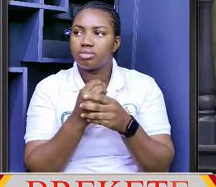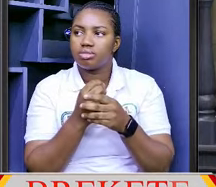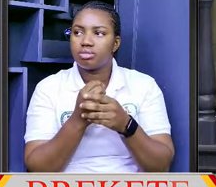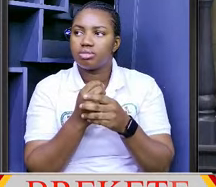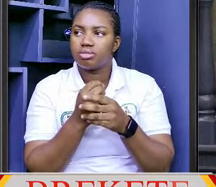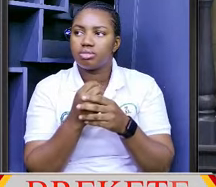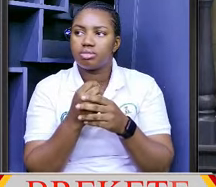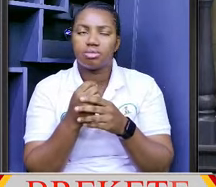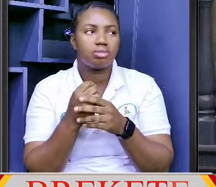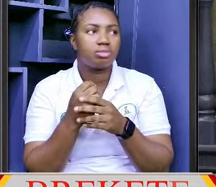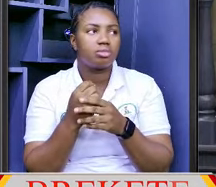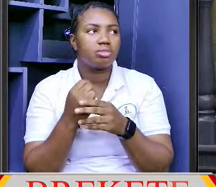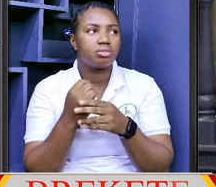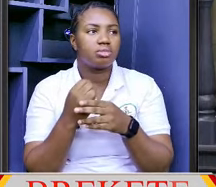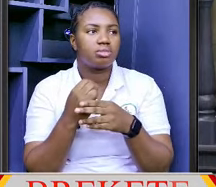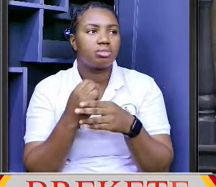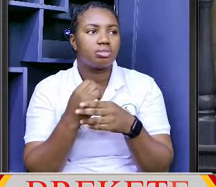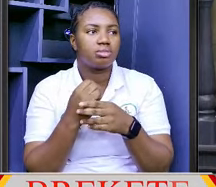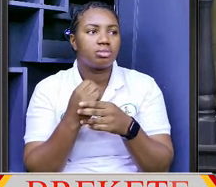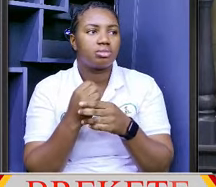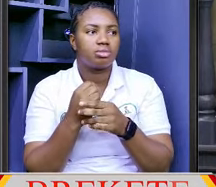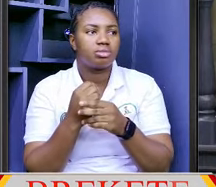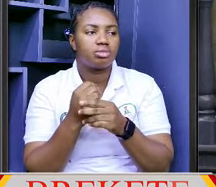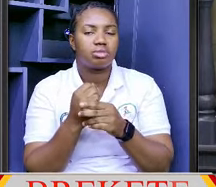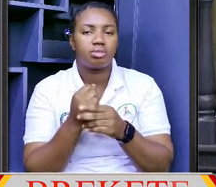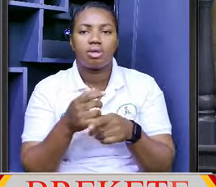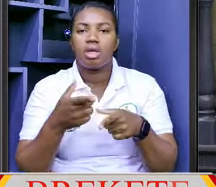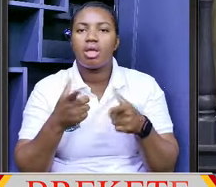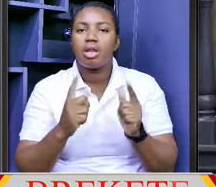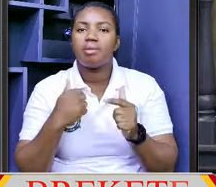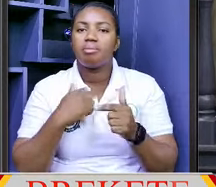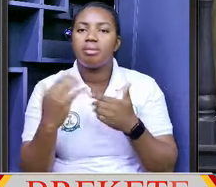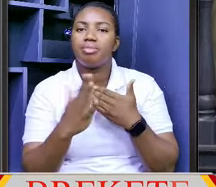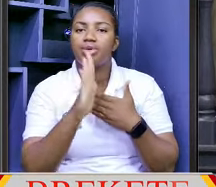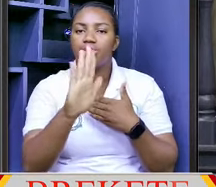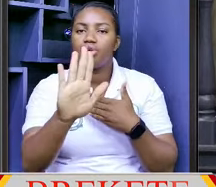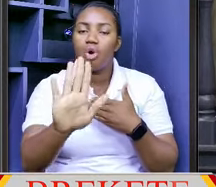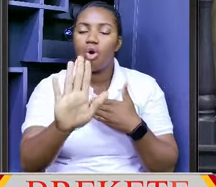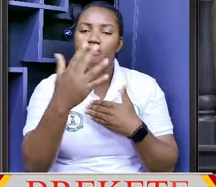Madam, make her bring your 50,000 naira for you.